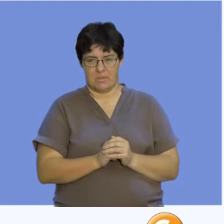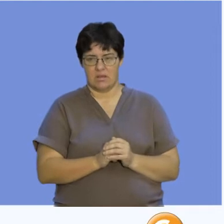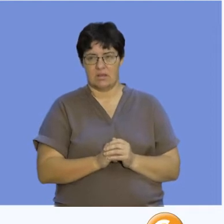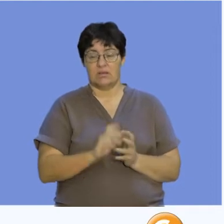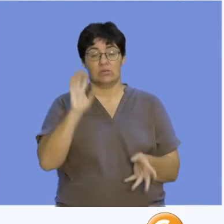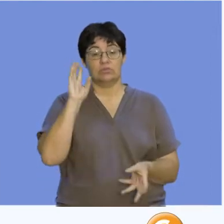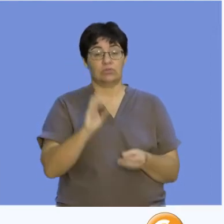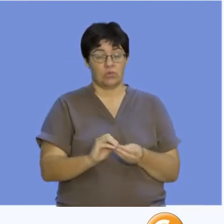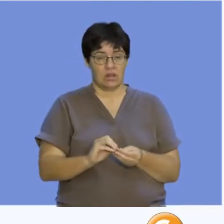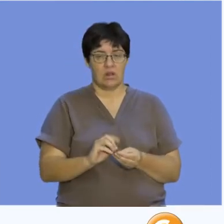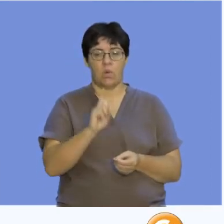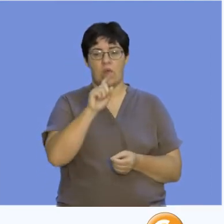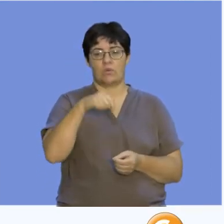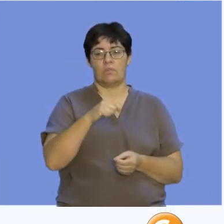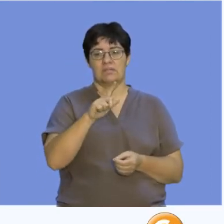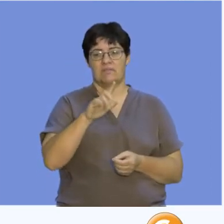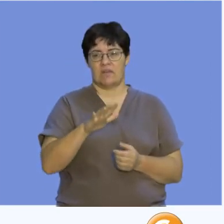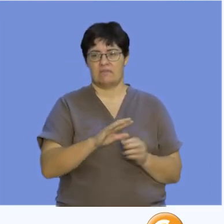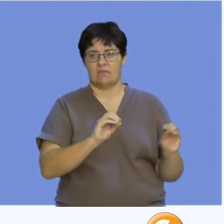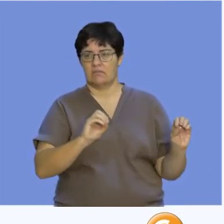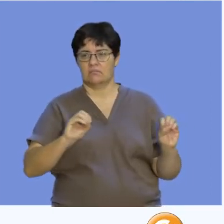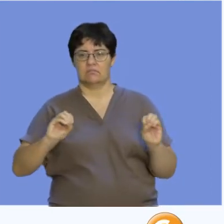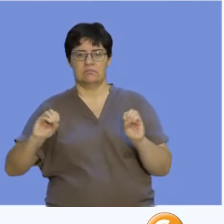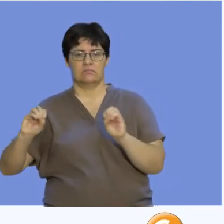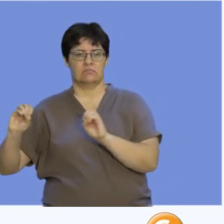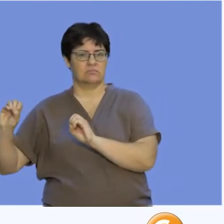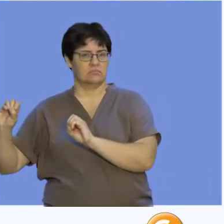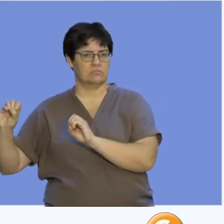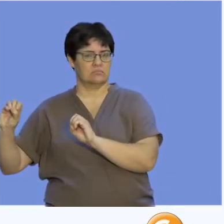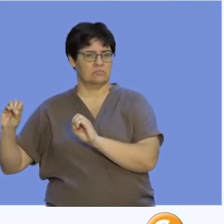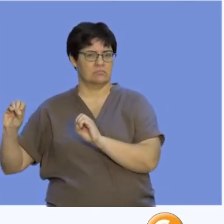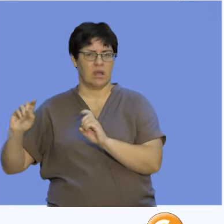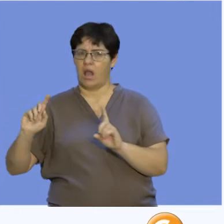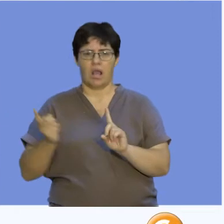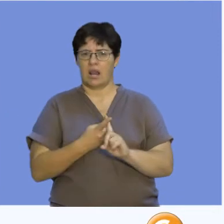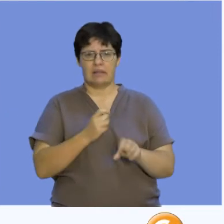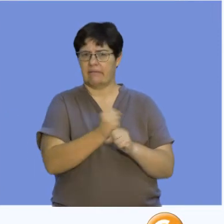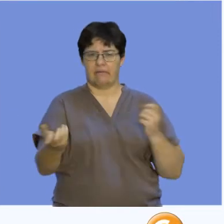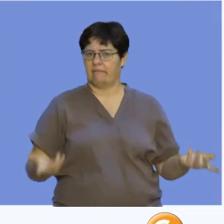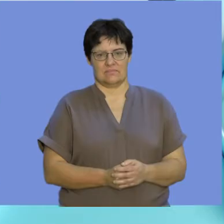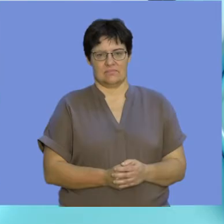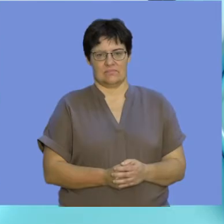is 1,75, so let's see. Oh, they're not going to collide.